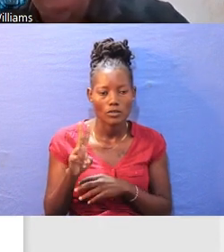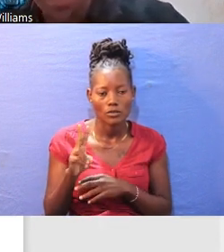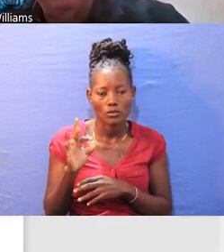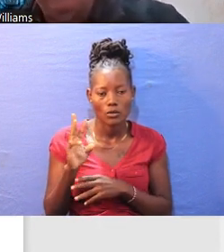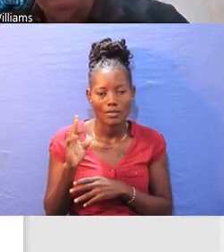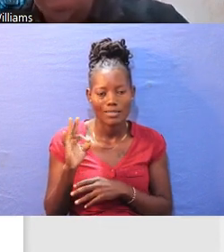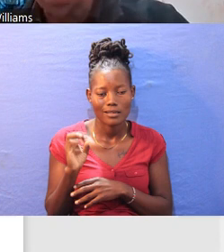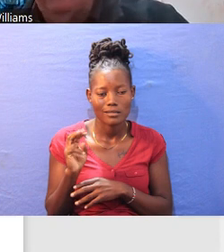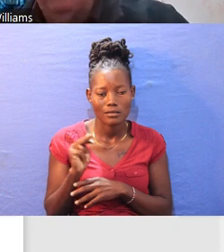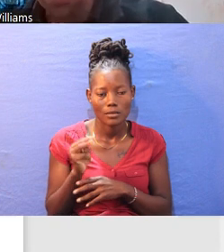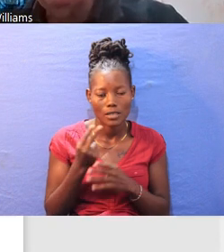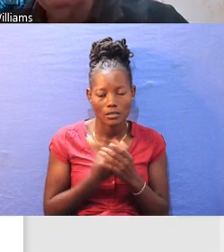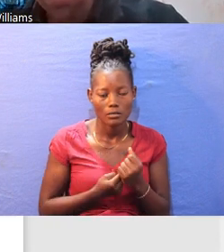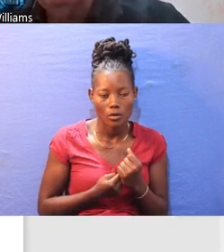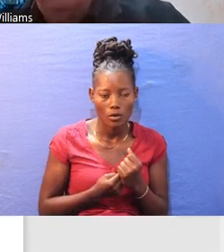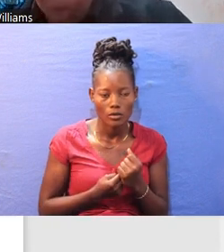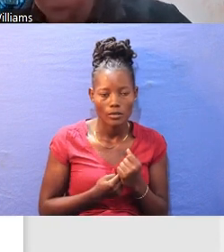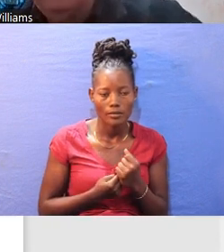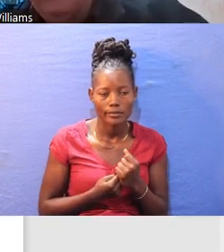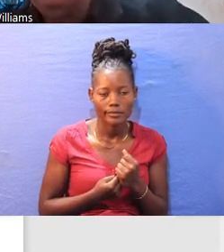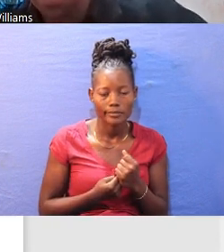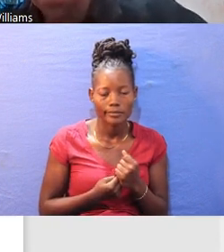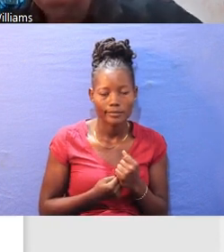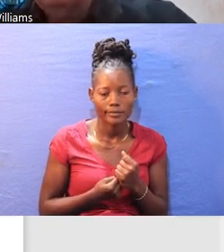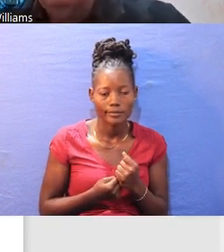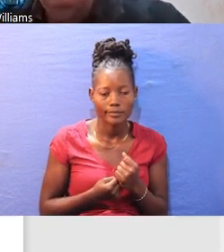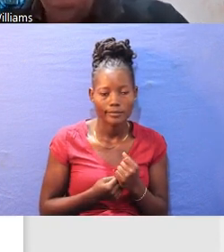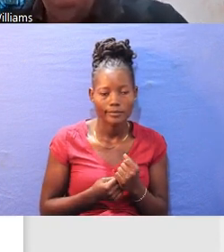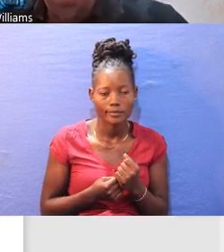have two gates set up 30 meters apart. Okay. So, or two lasers.